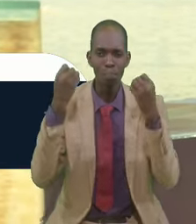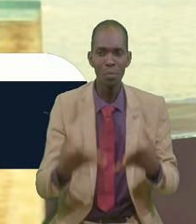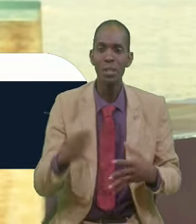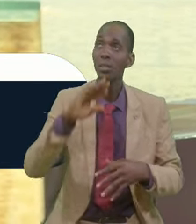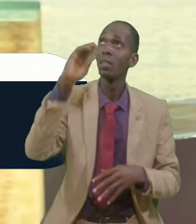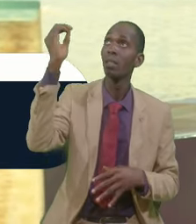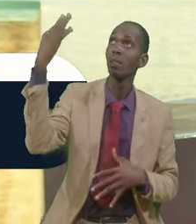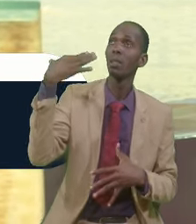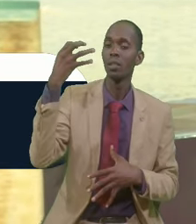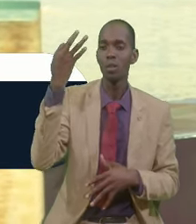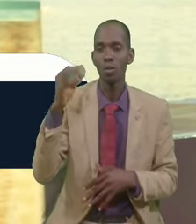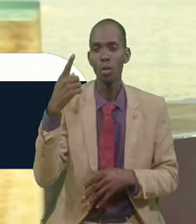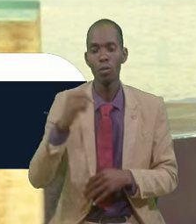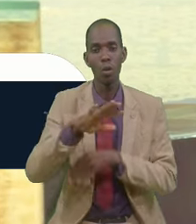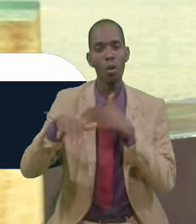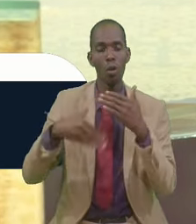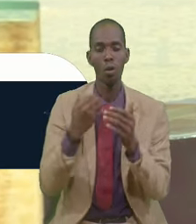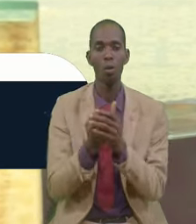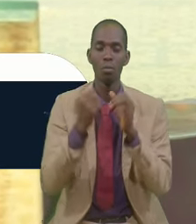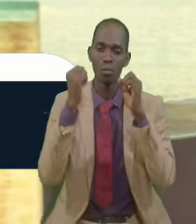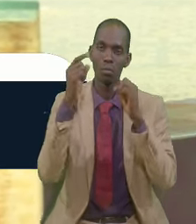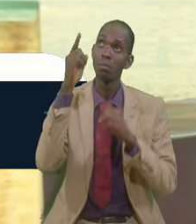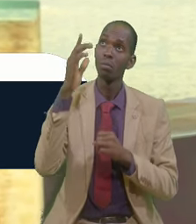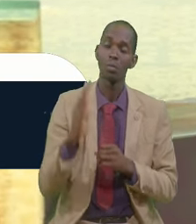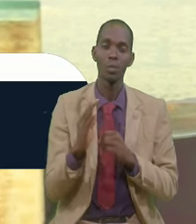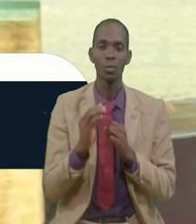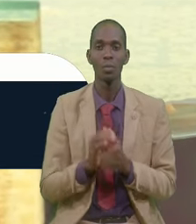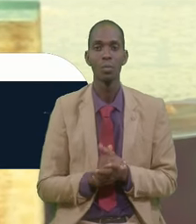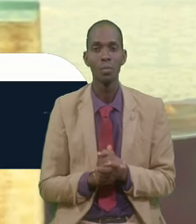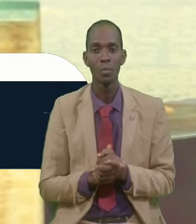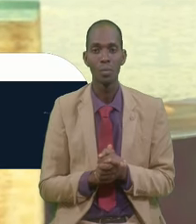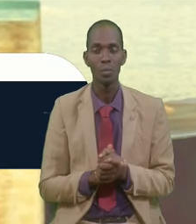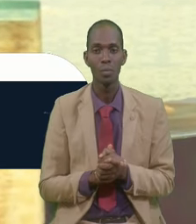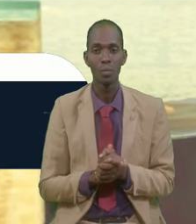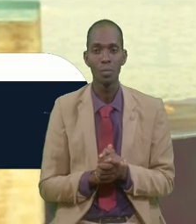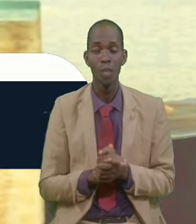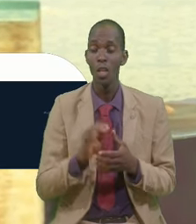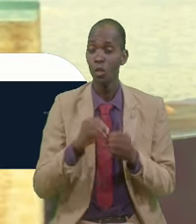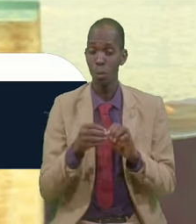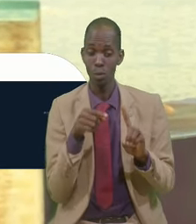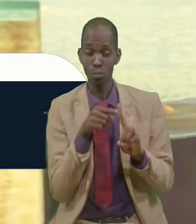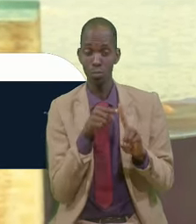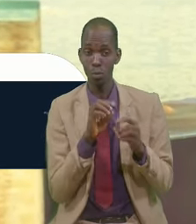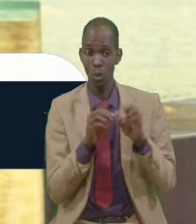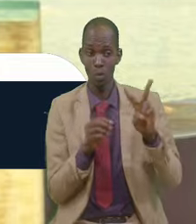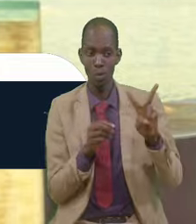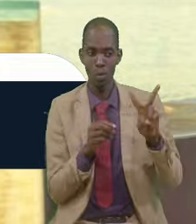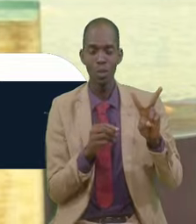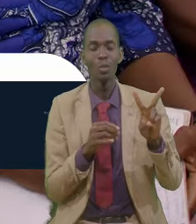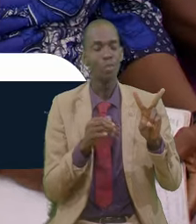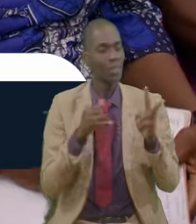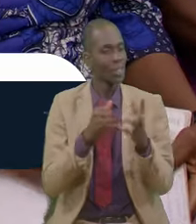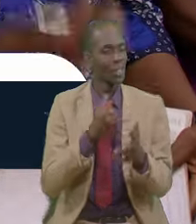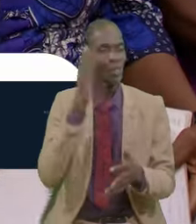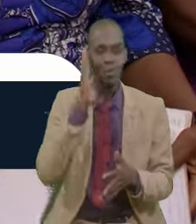grace of the Almighty. Number two, this number two, it will be fulfilled in